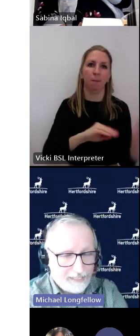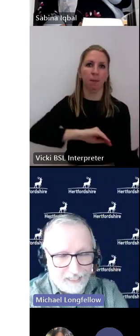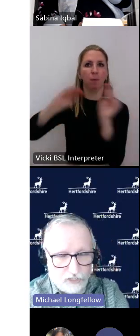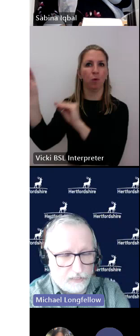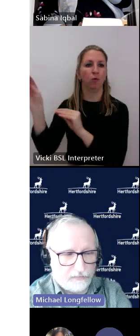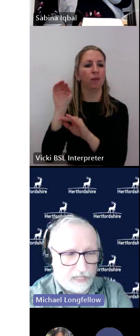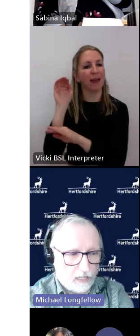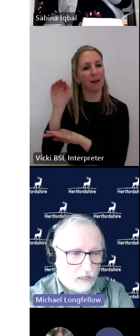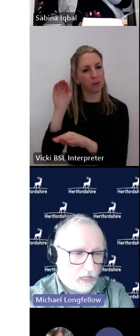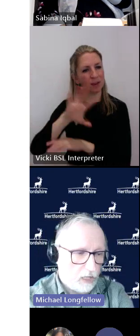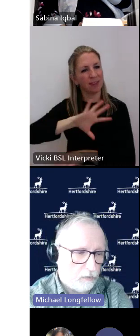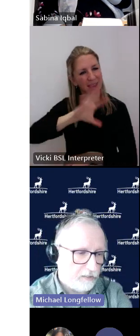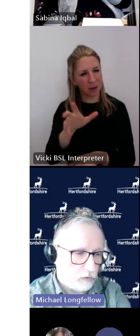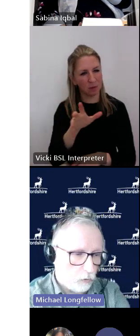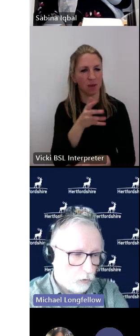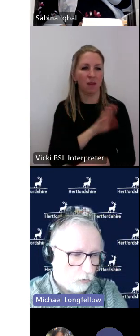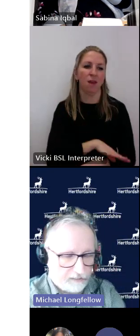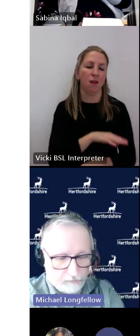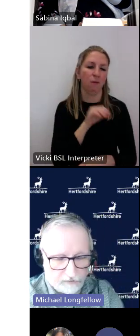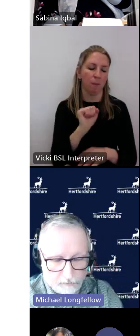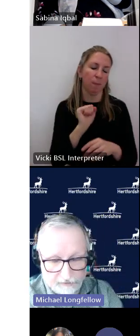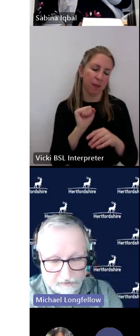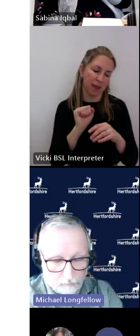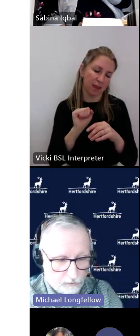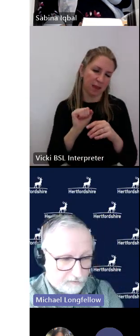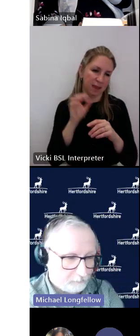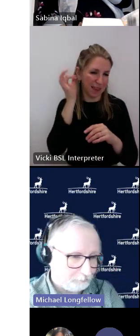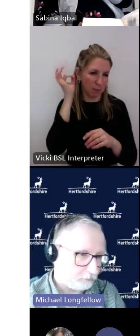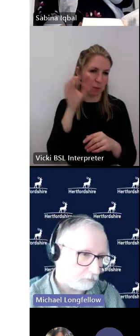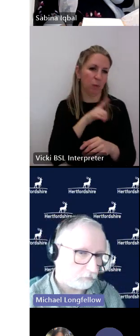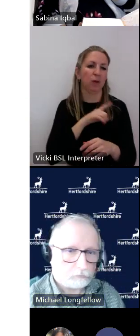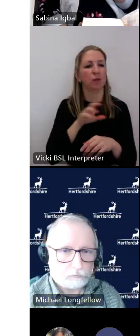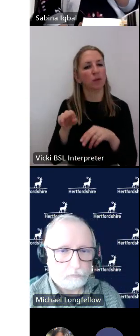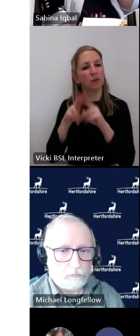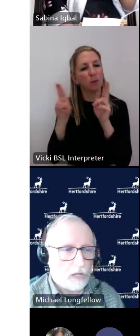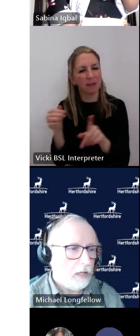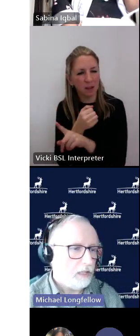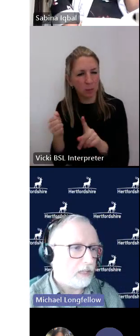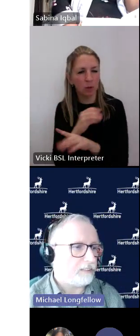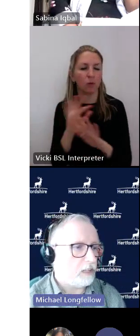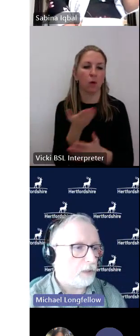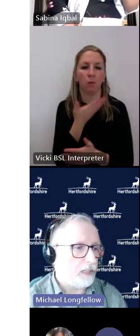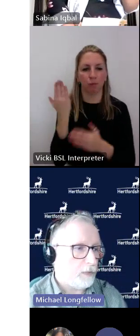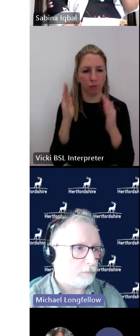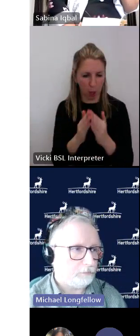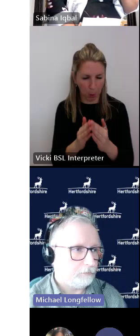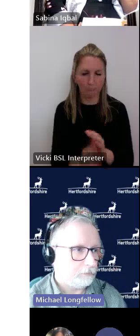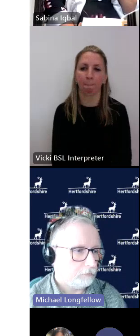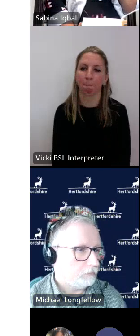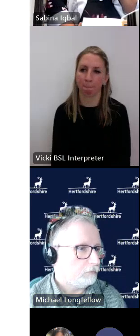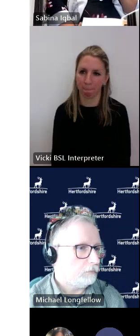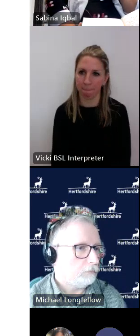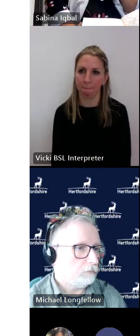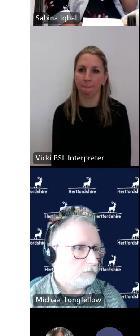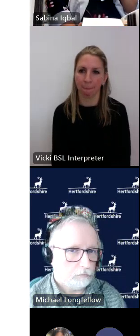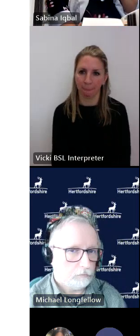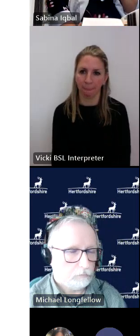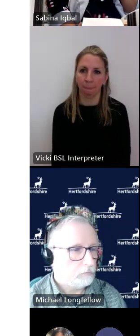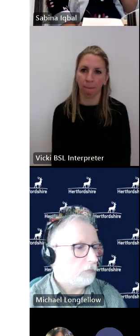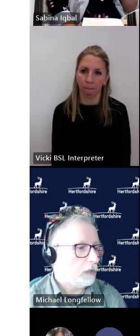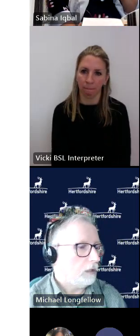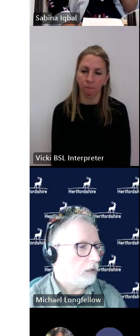authorities, e.g. if they are homeless or victims of domestic abuse. Next slide, please, Matt.